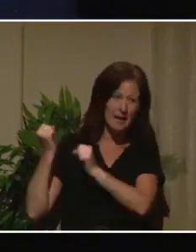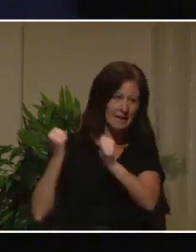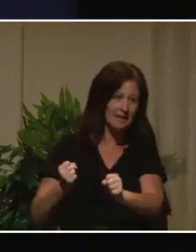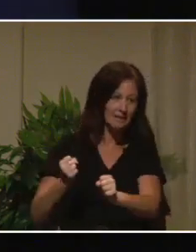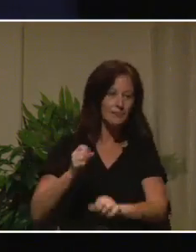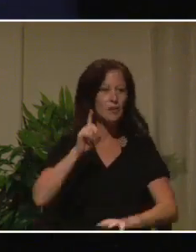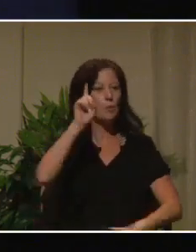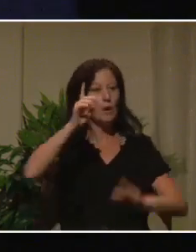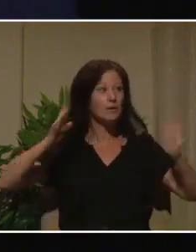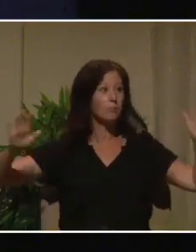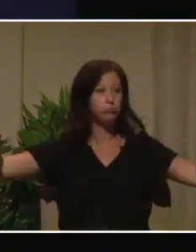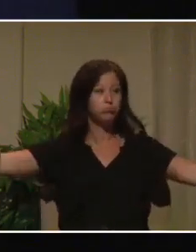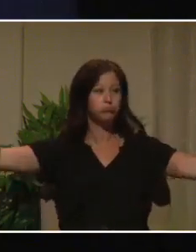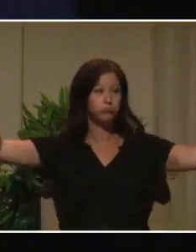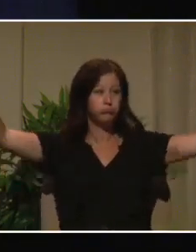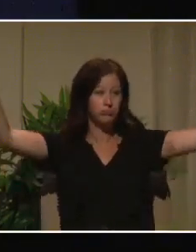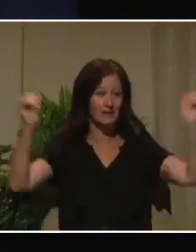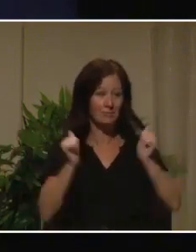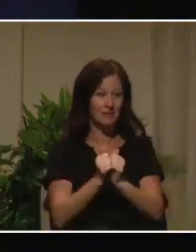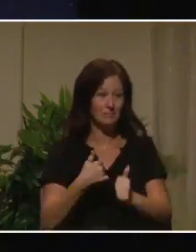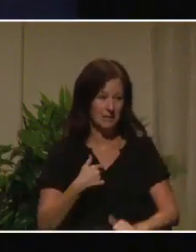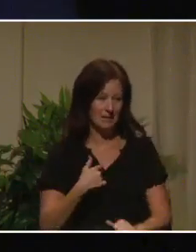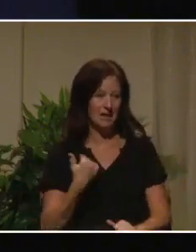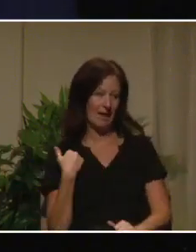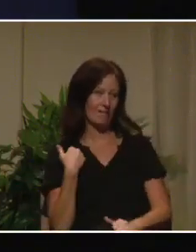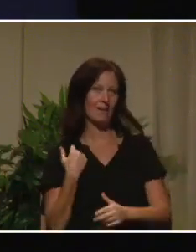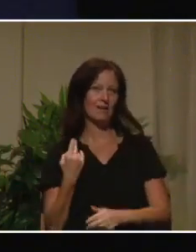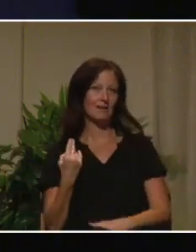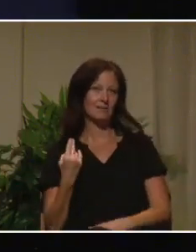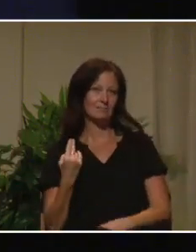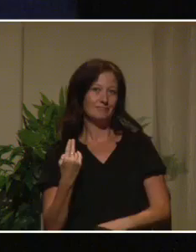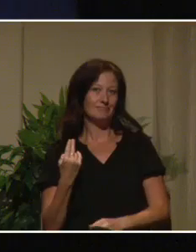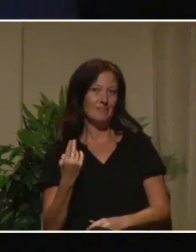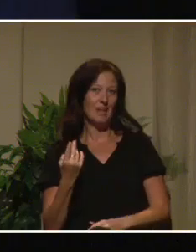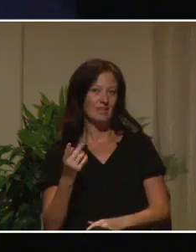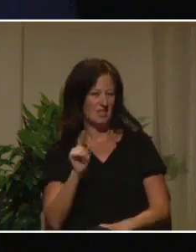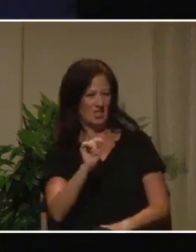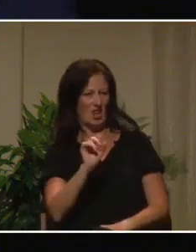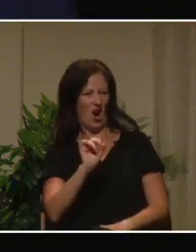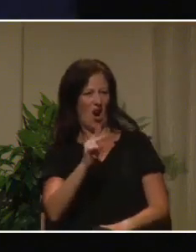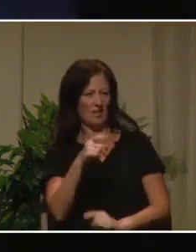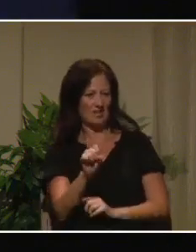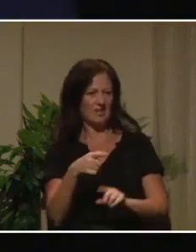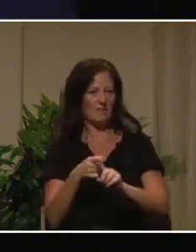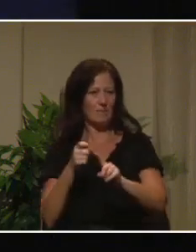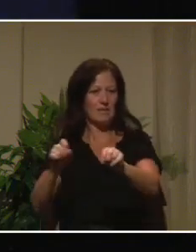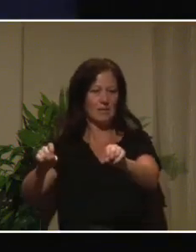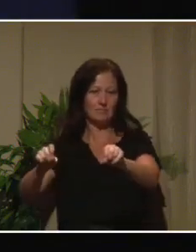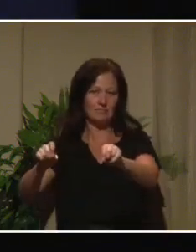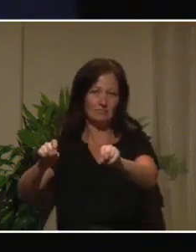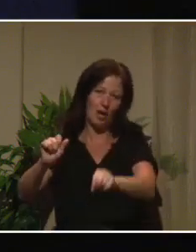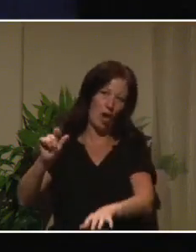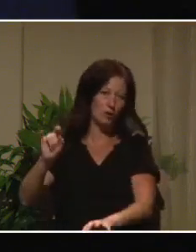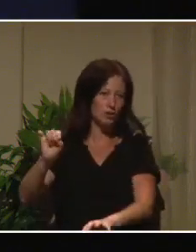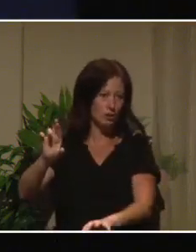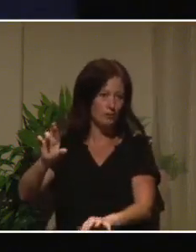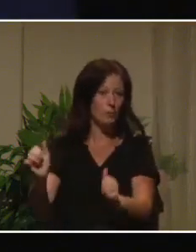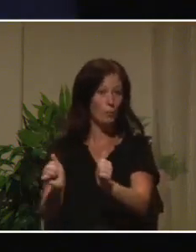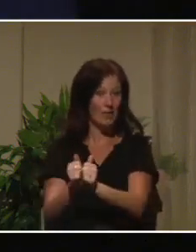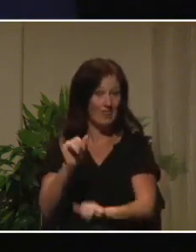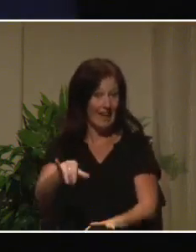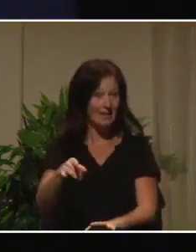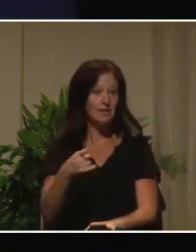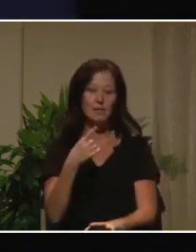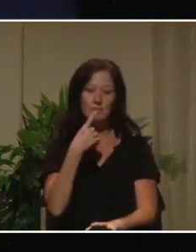seraphim flew to me with a live coal in his hands, which he had taken with tongs from the altar. With it he touched my mouth and